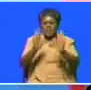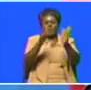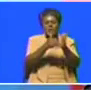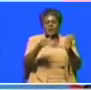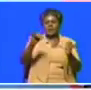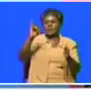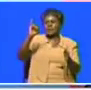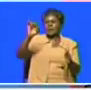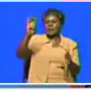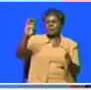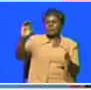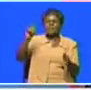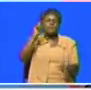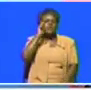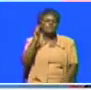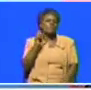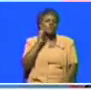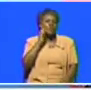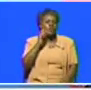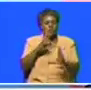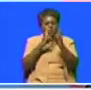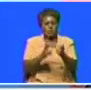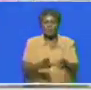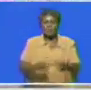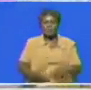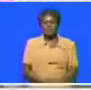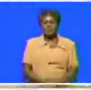IEBC. Timothy Otieno now reports.